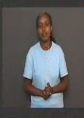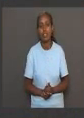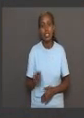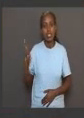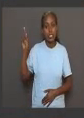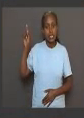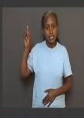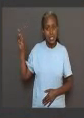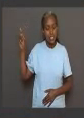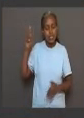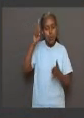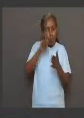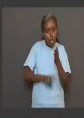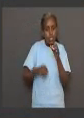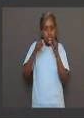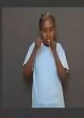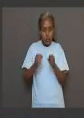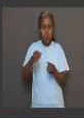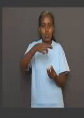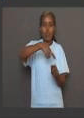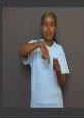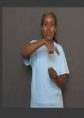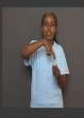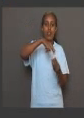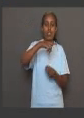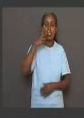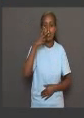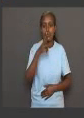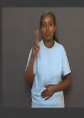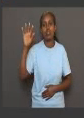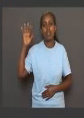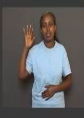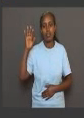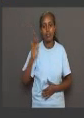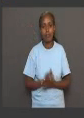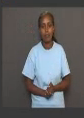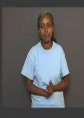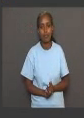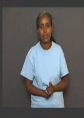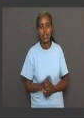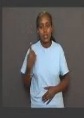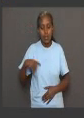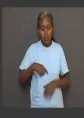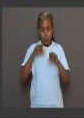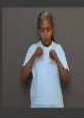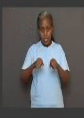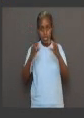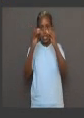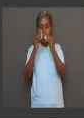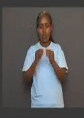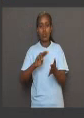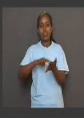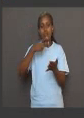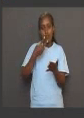This is what the solid of revolution looks like. We can calculate its